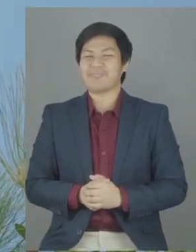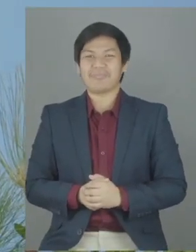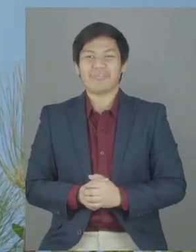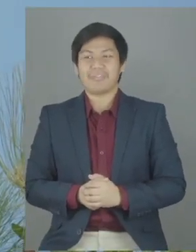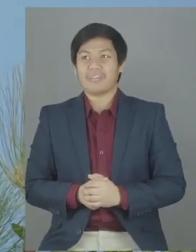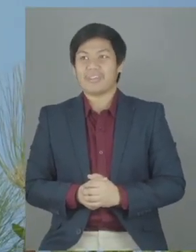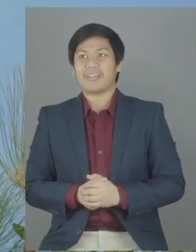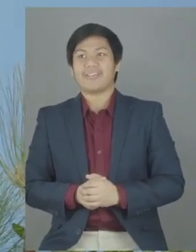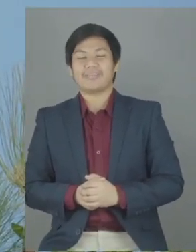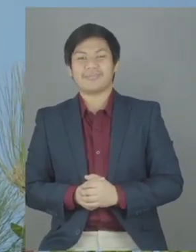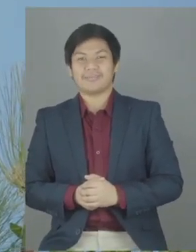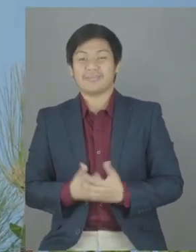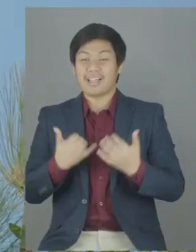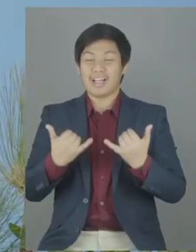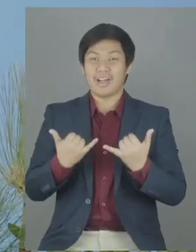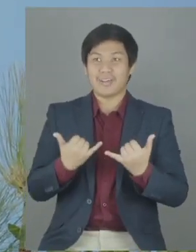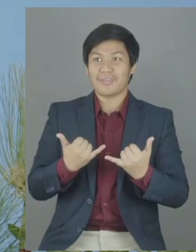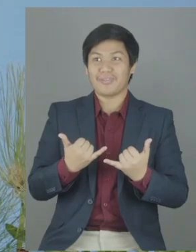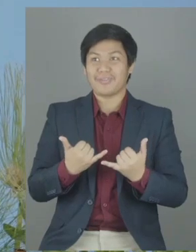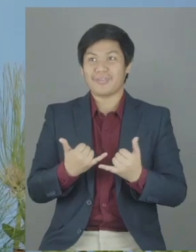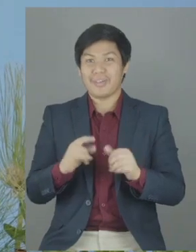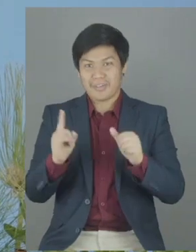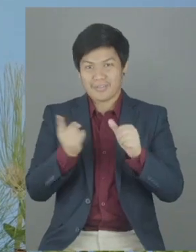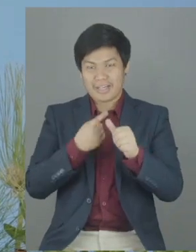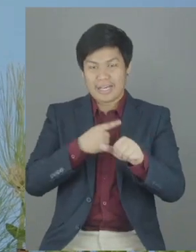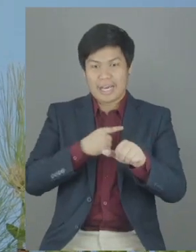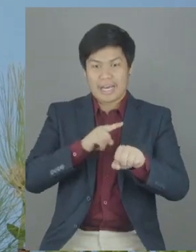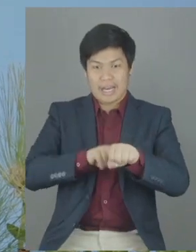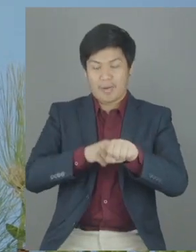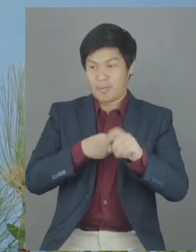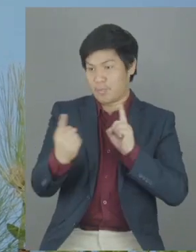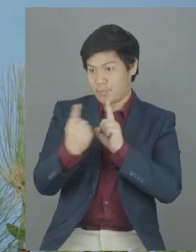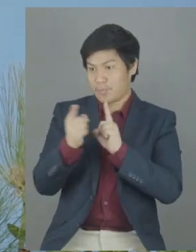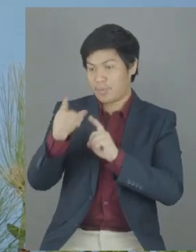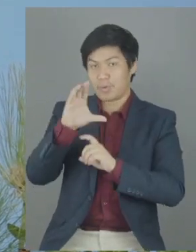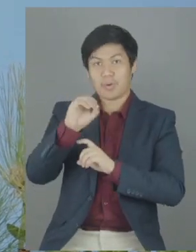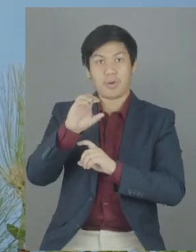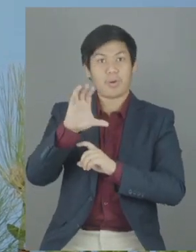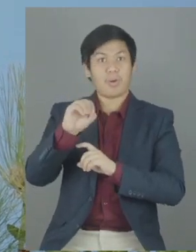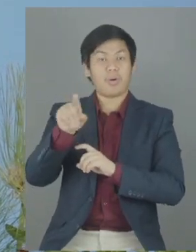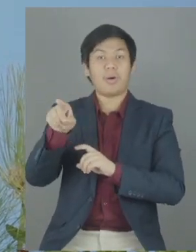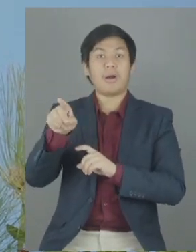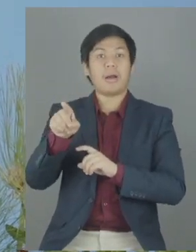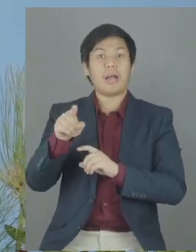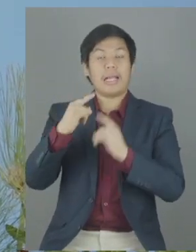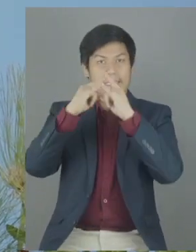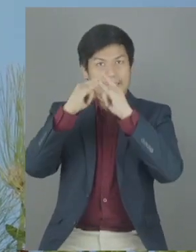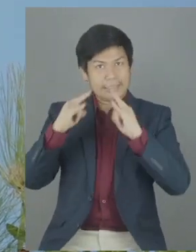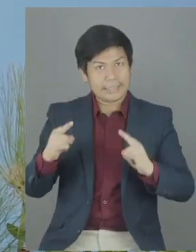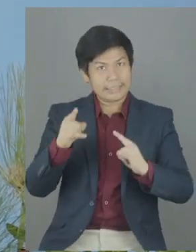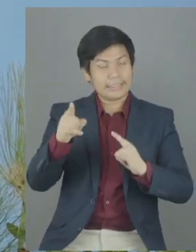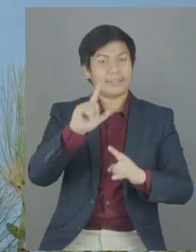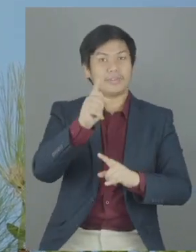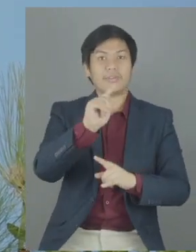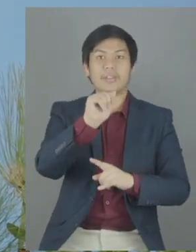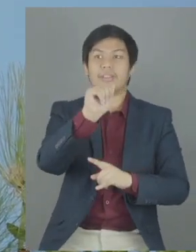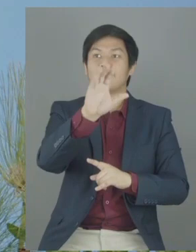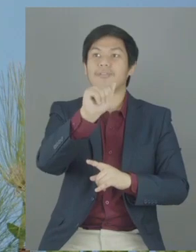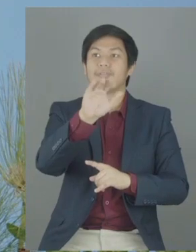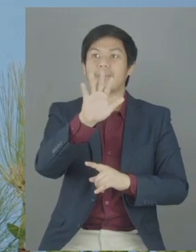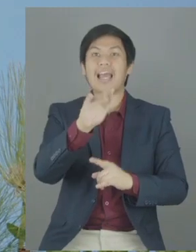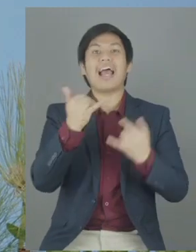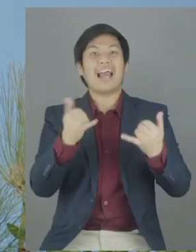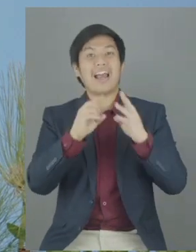By the way, first time I met Coco, he was my roommate in camp 2015. And speaking of